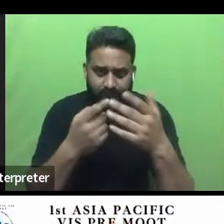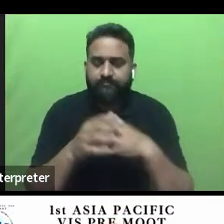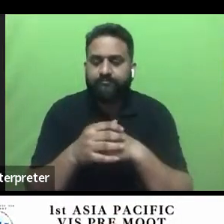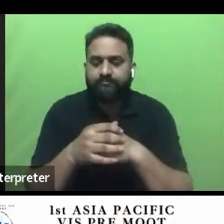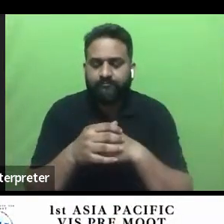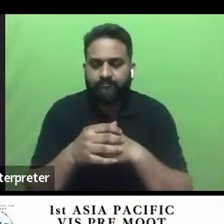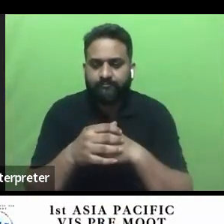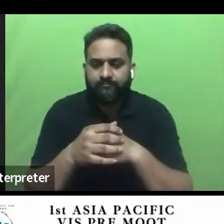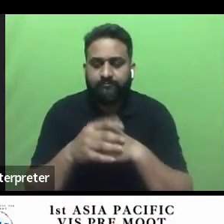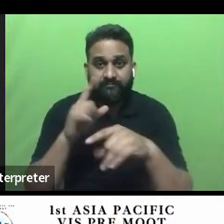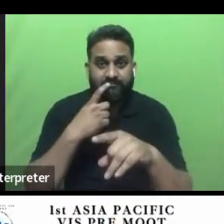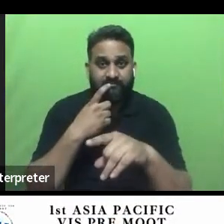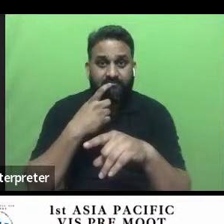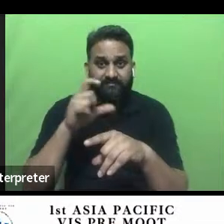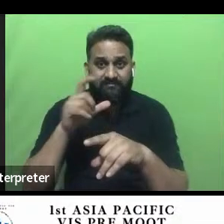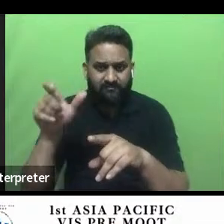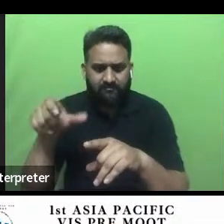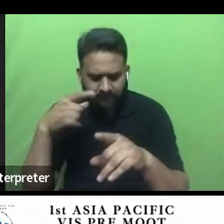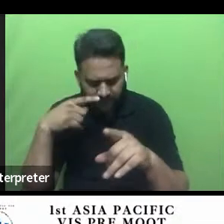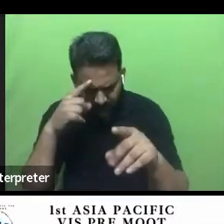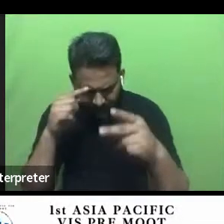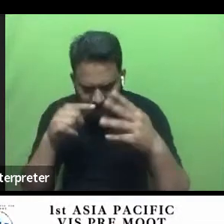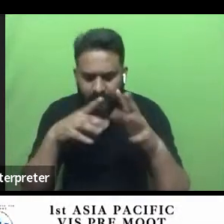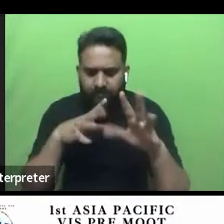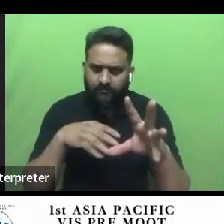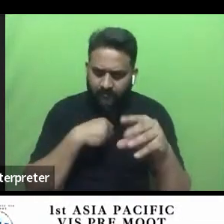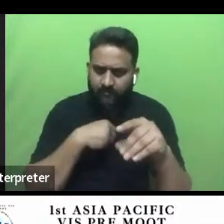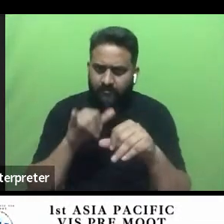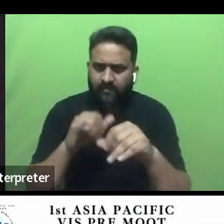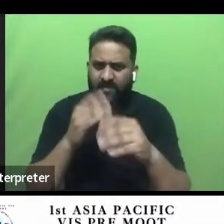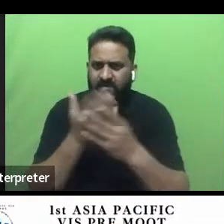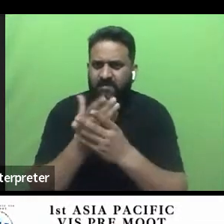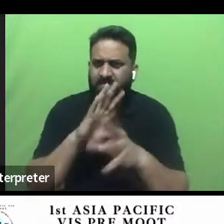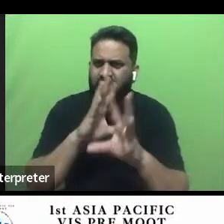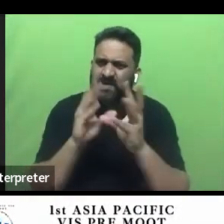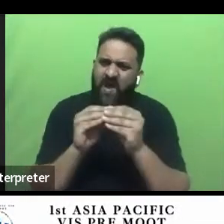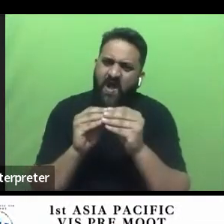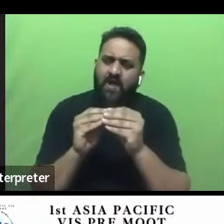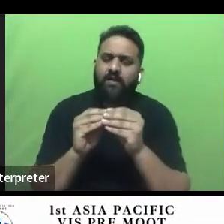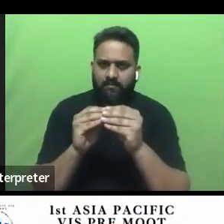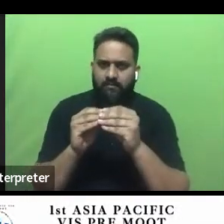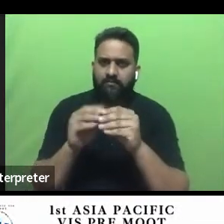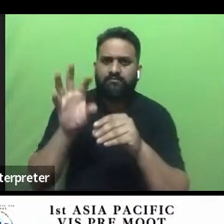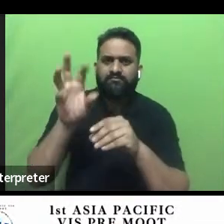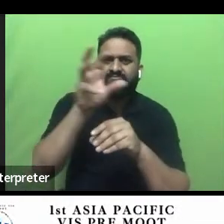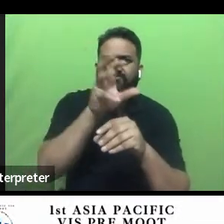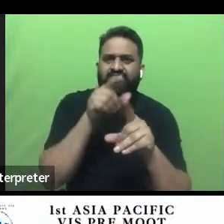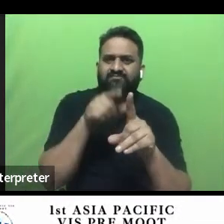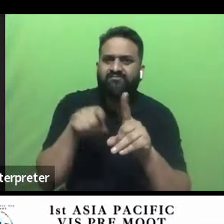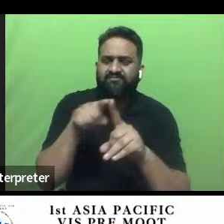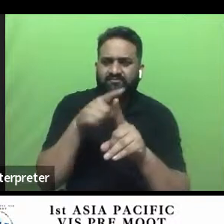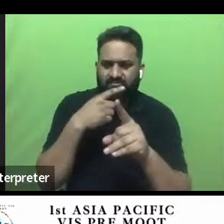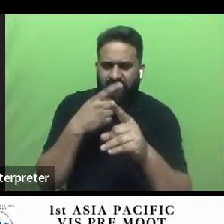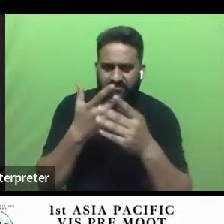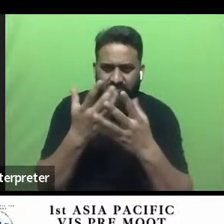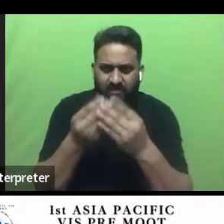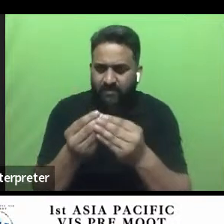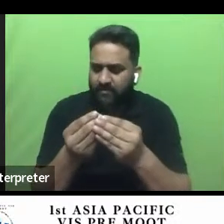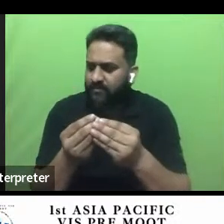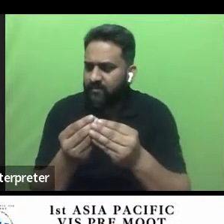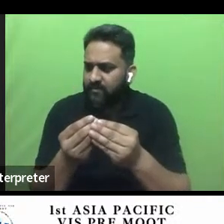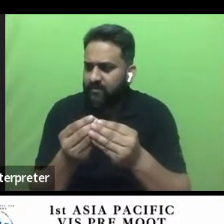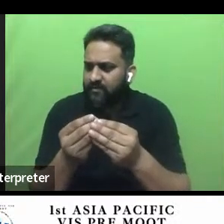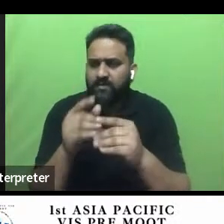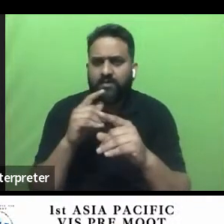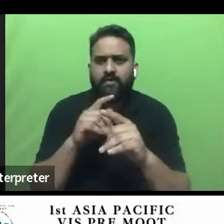The claimant accepts entirely the respondent's submission that the tribunal should apply the choice of law